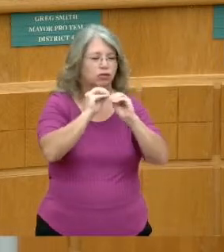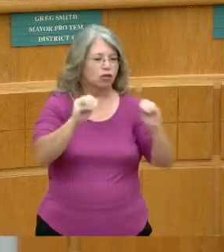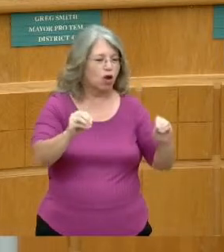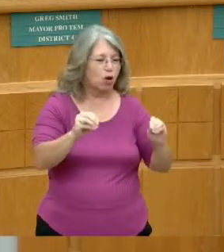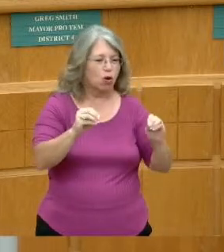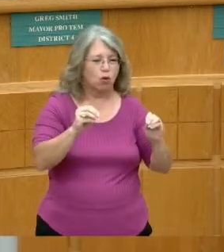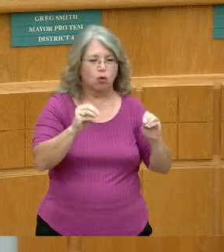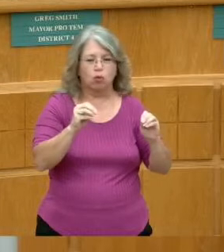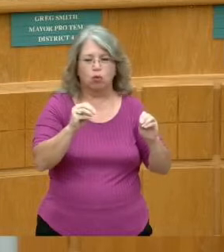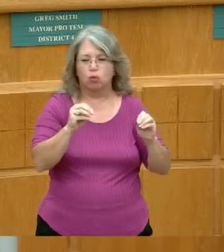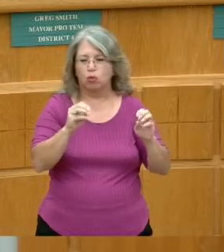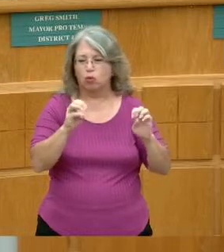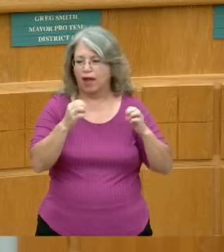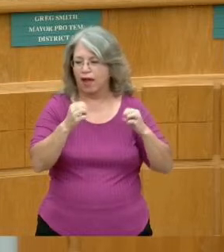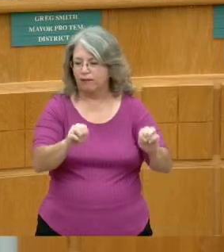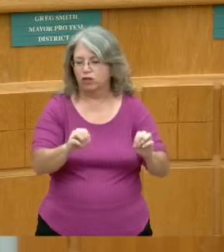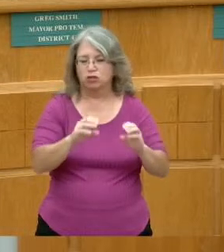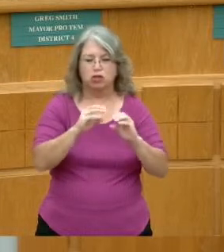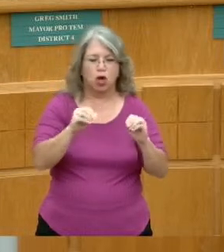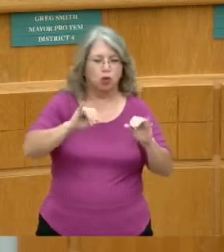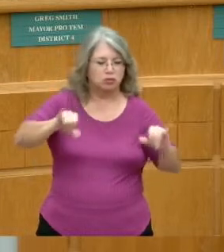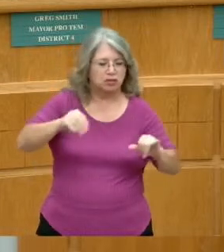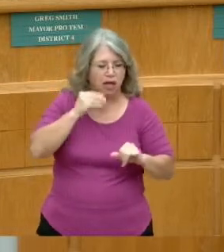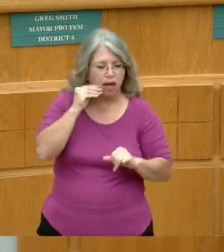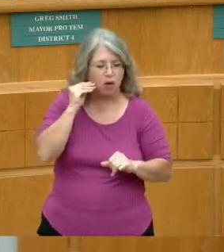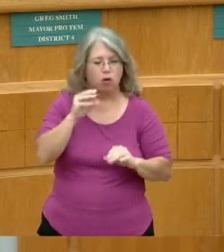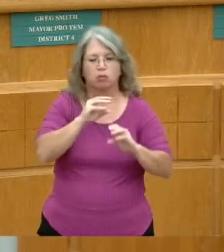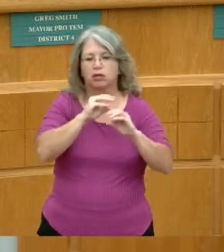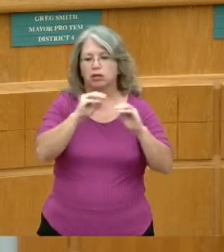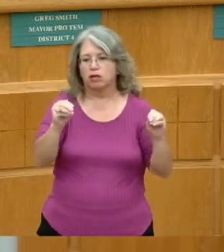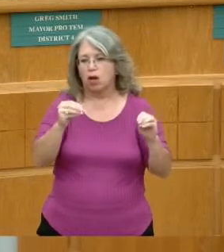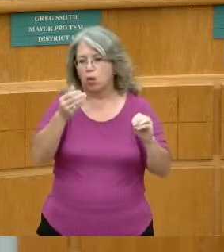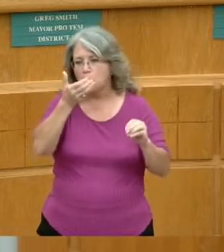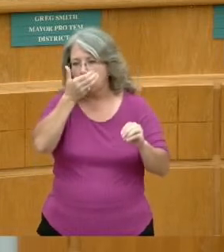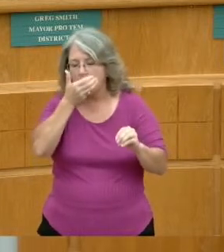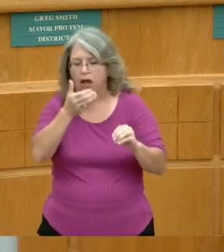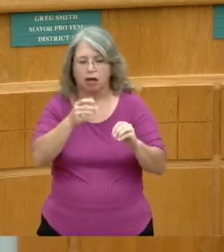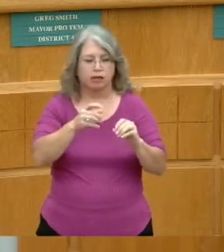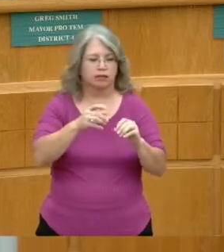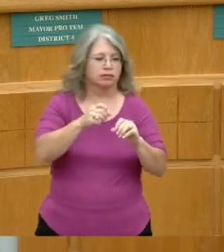home, if we behaved the way that we did before the pandemic started,